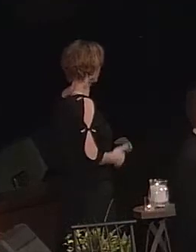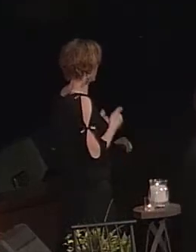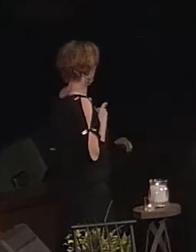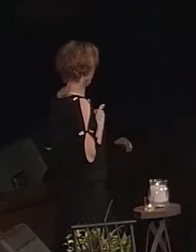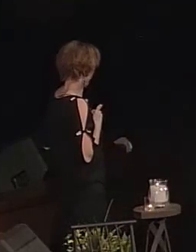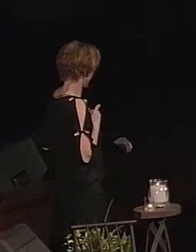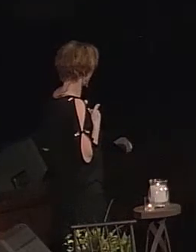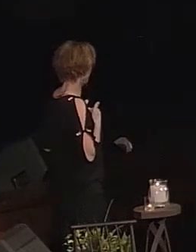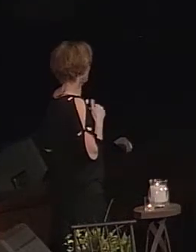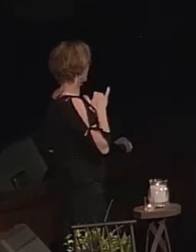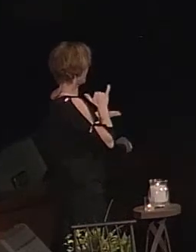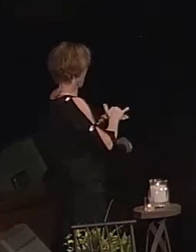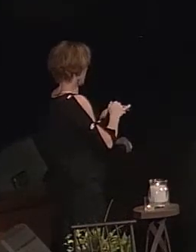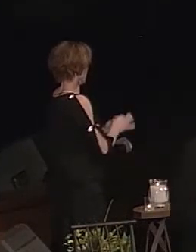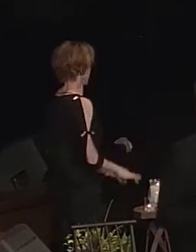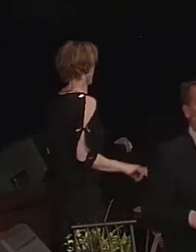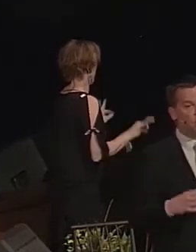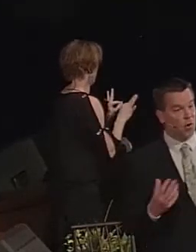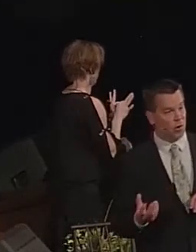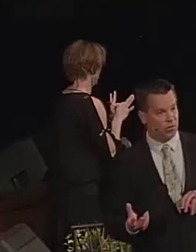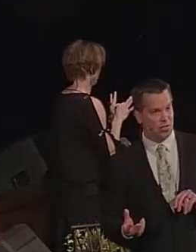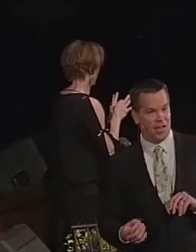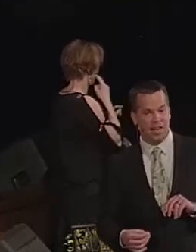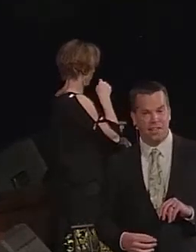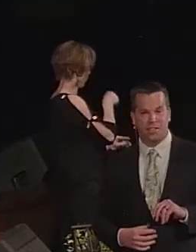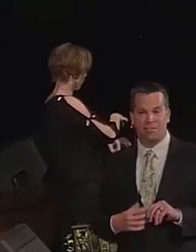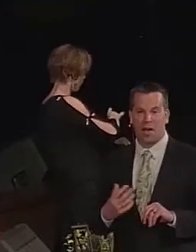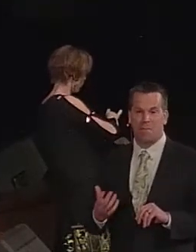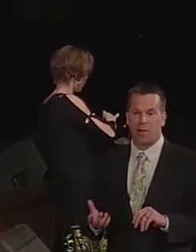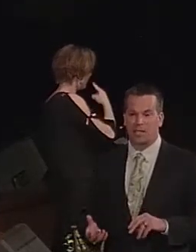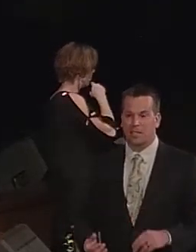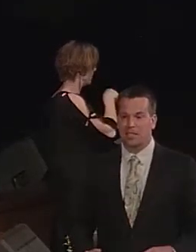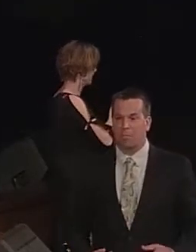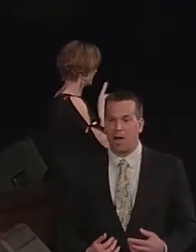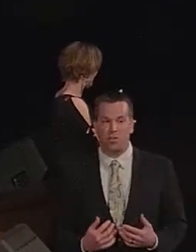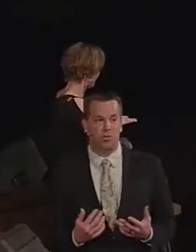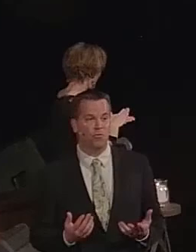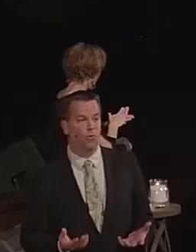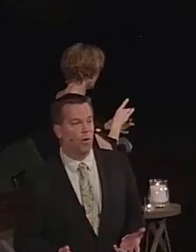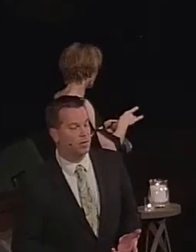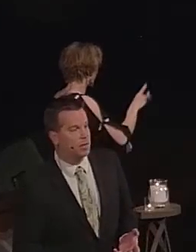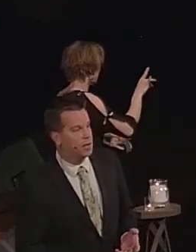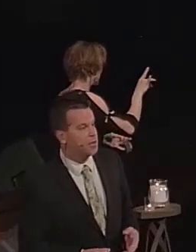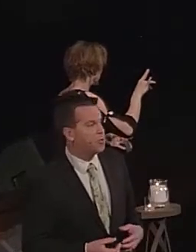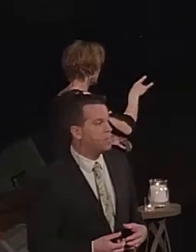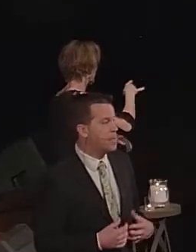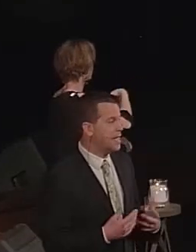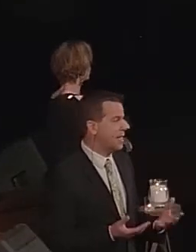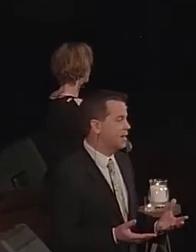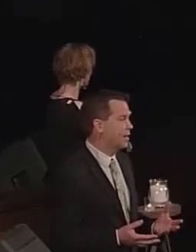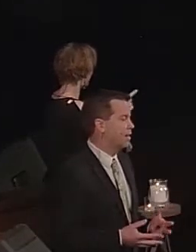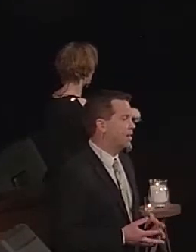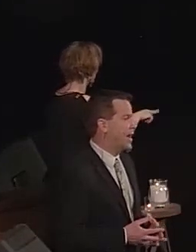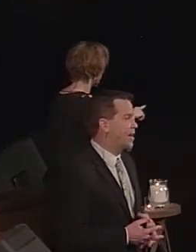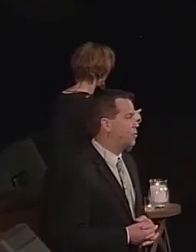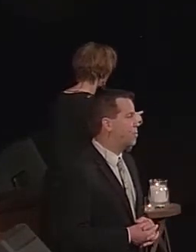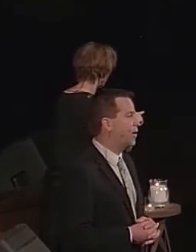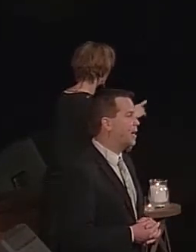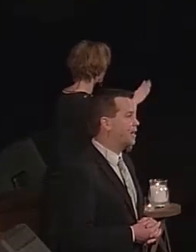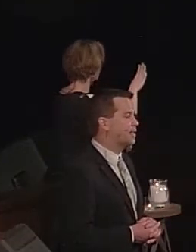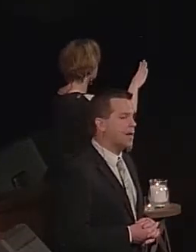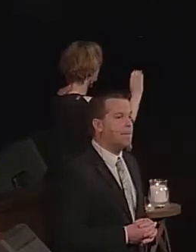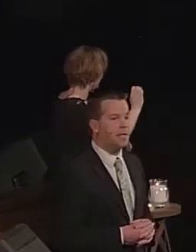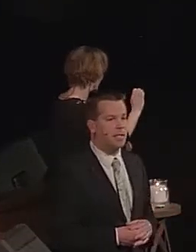life matters. For this earth and this divine presence has brought you forth to be and